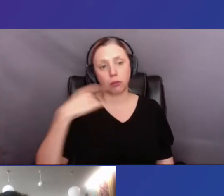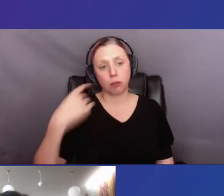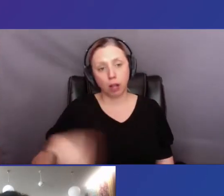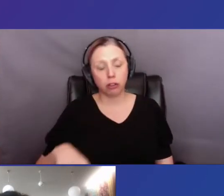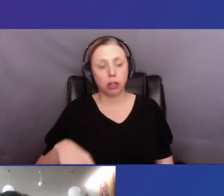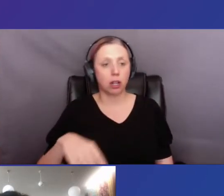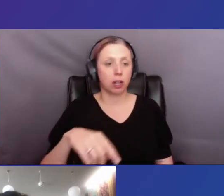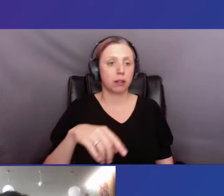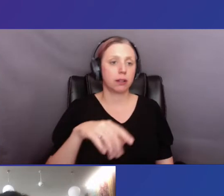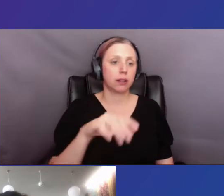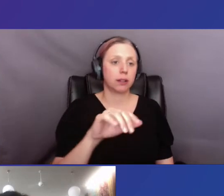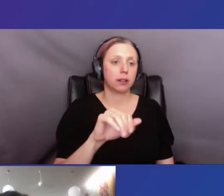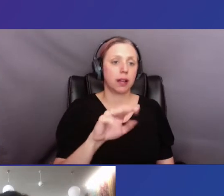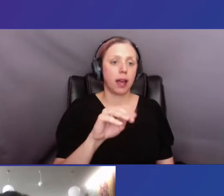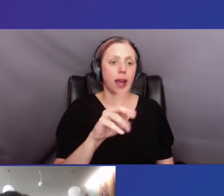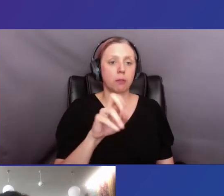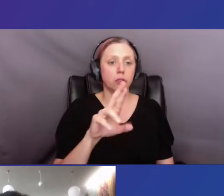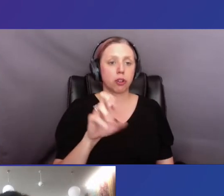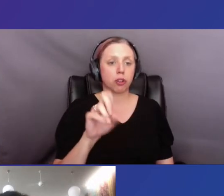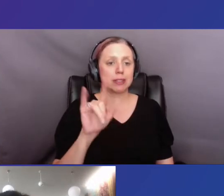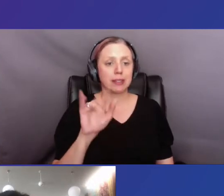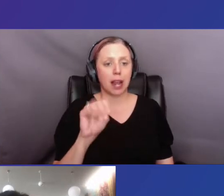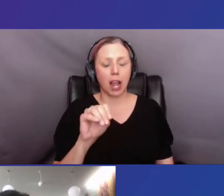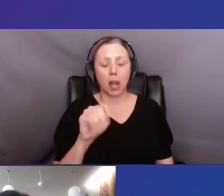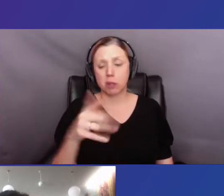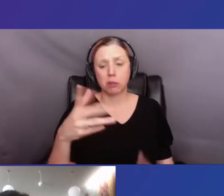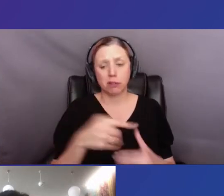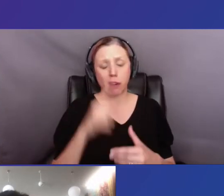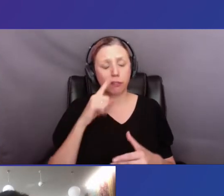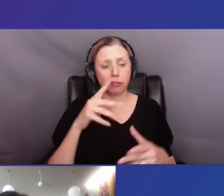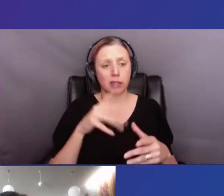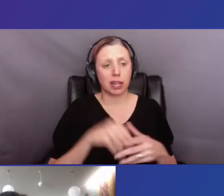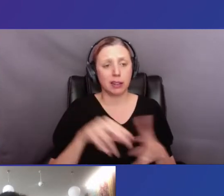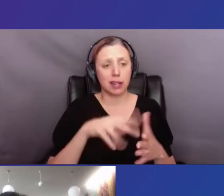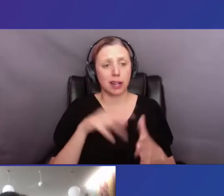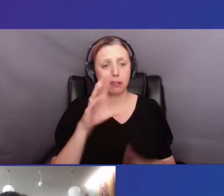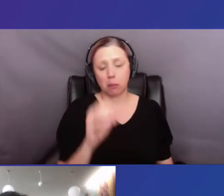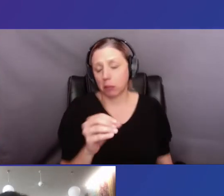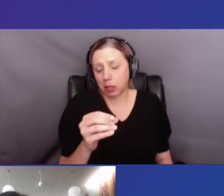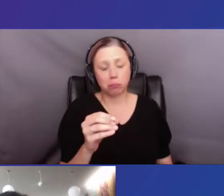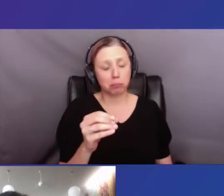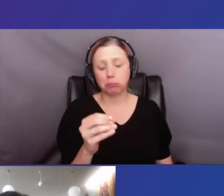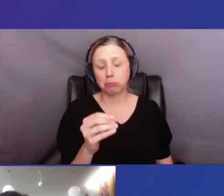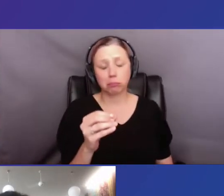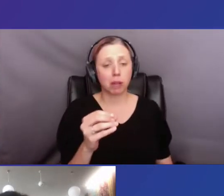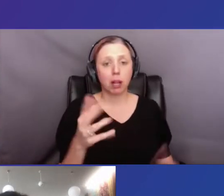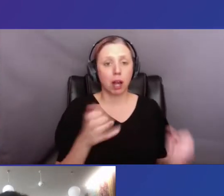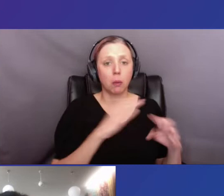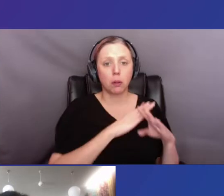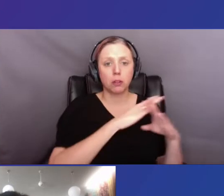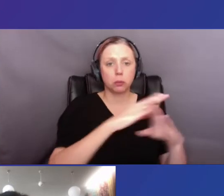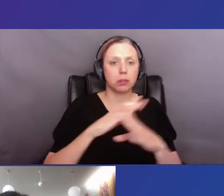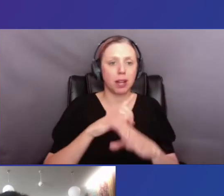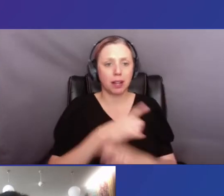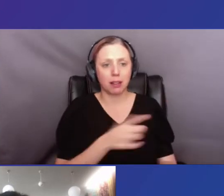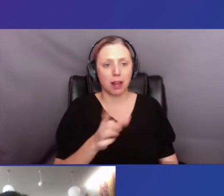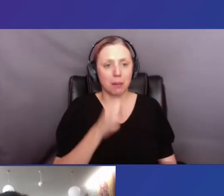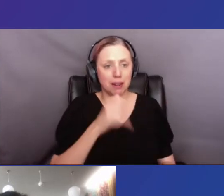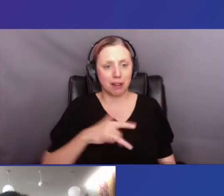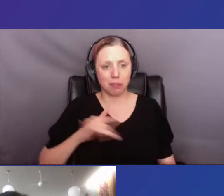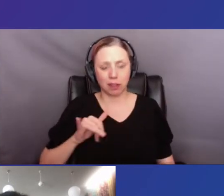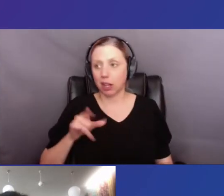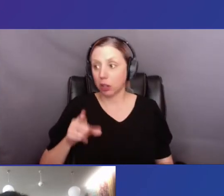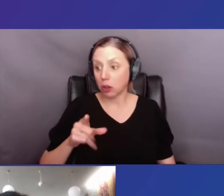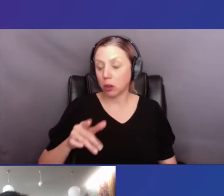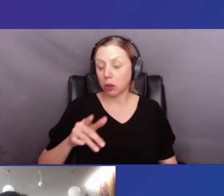and was just part of the company. And I think I wanted to protect them, like, I don't want you to feel like you're babysitting